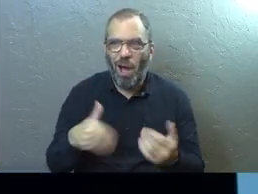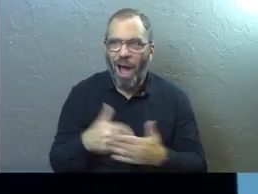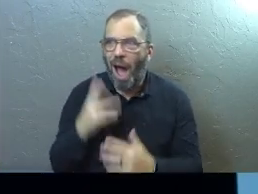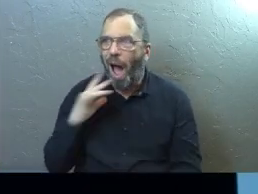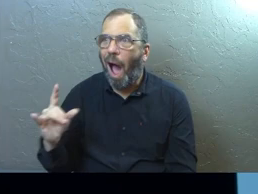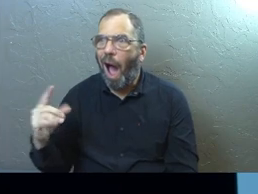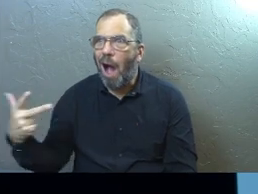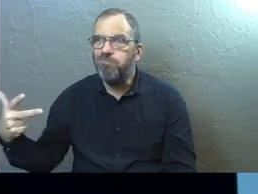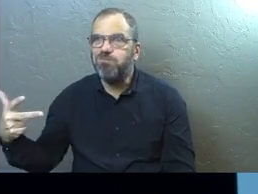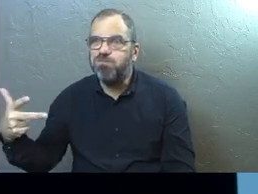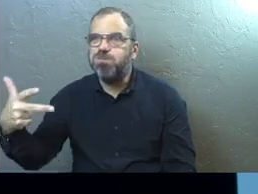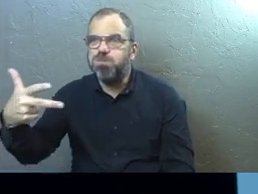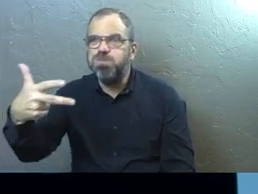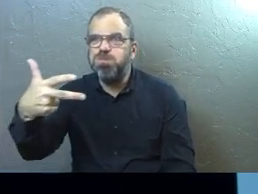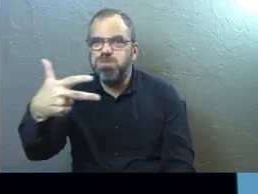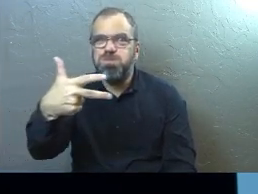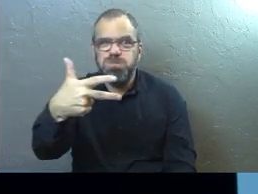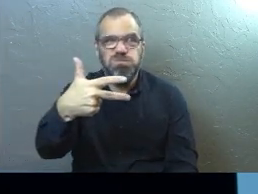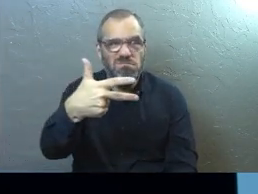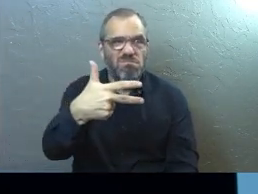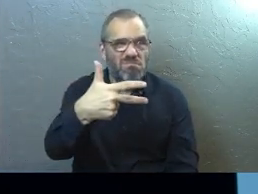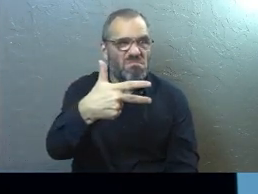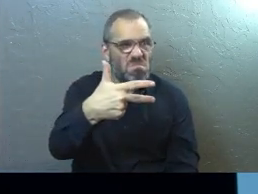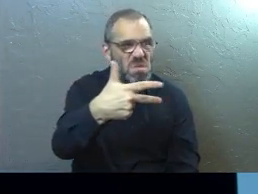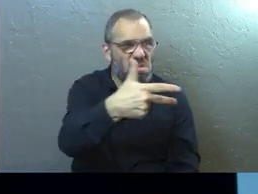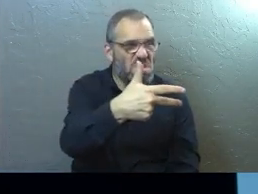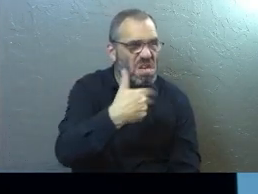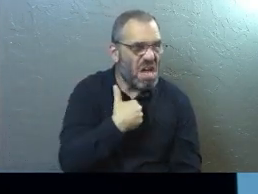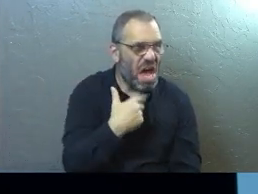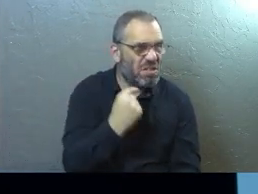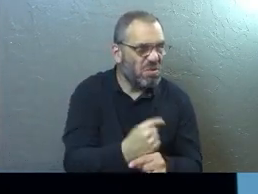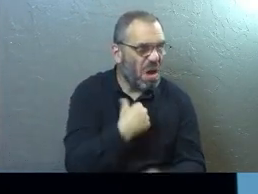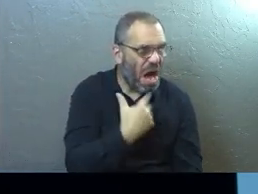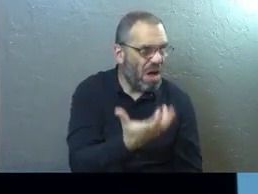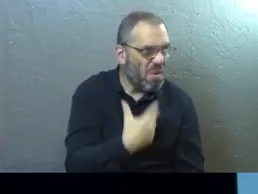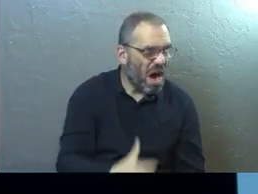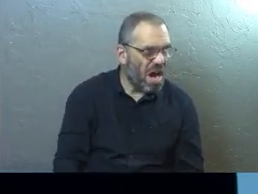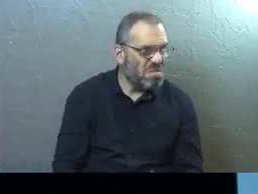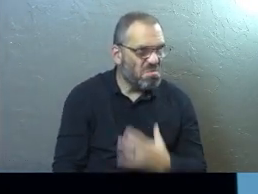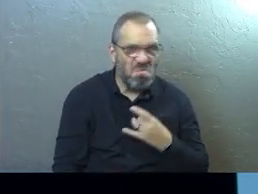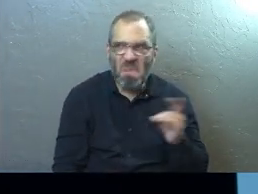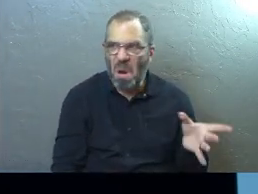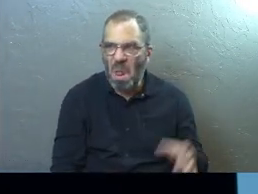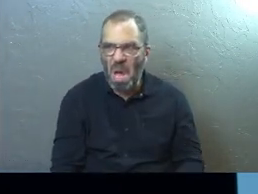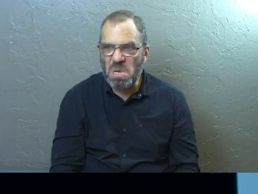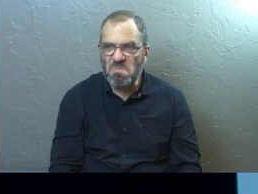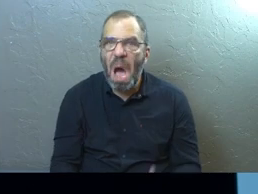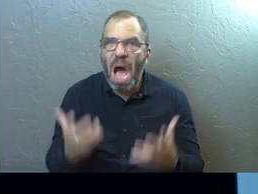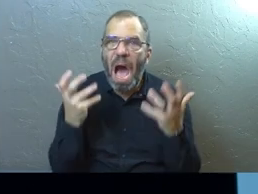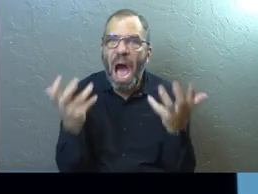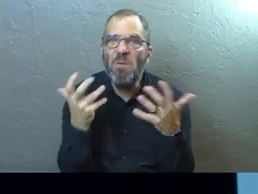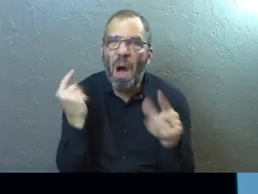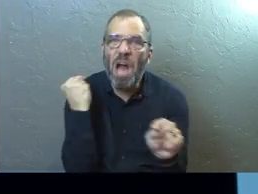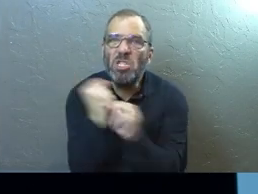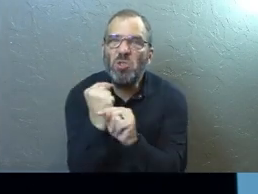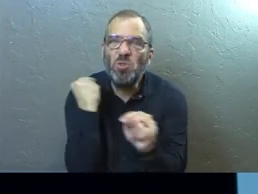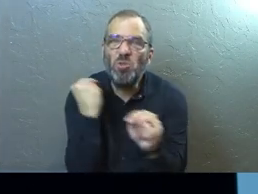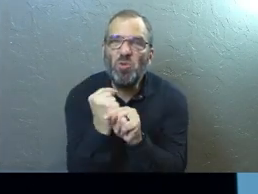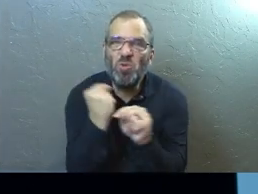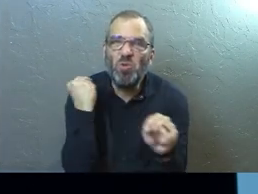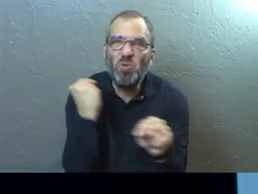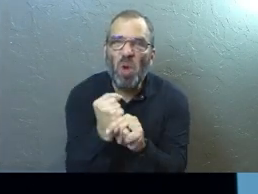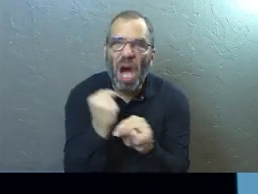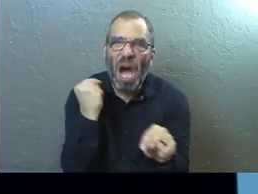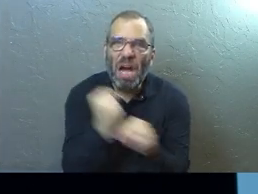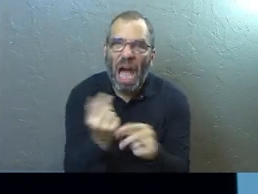time I see somebody with a truck, I'm like, I don't like you because I want that truck, you know? And I'm just like, man, I want a truck.